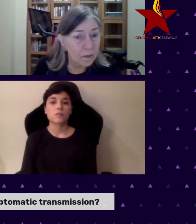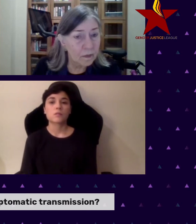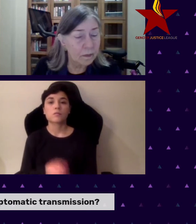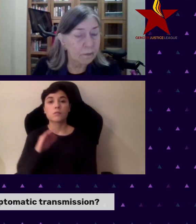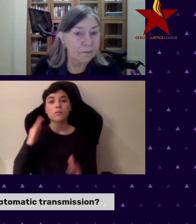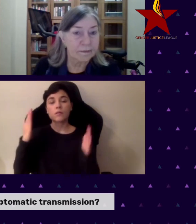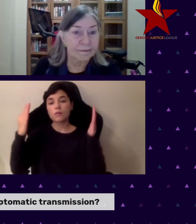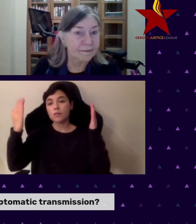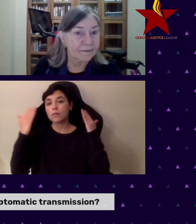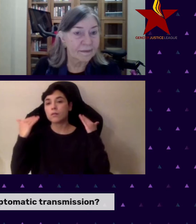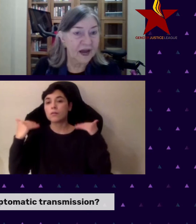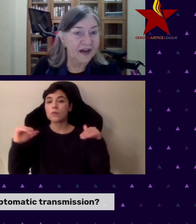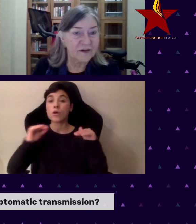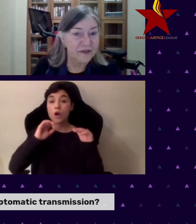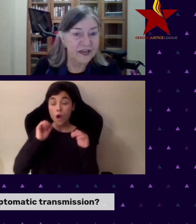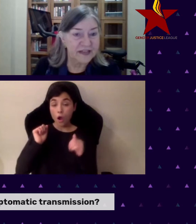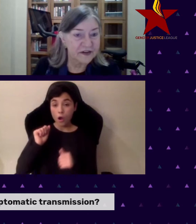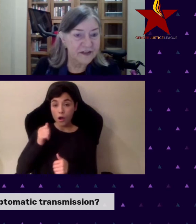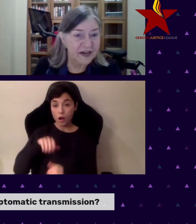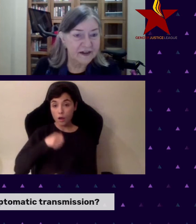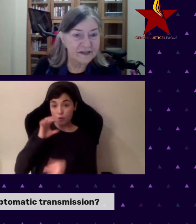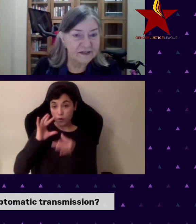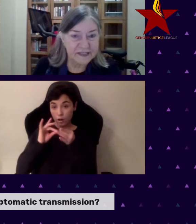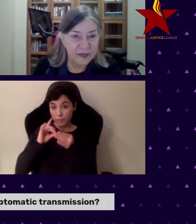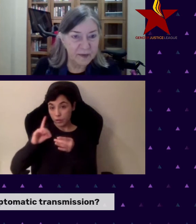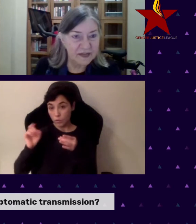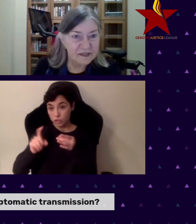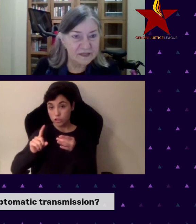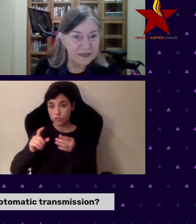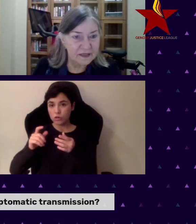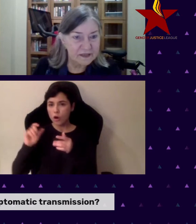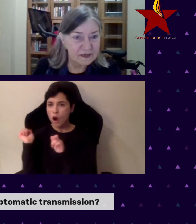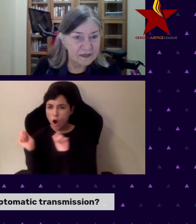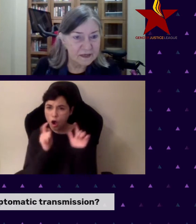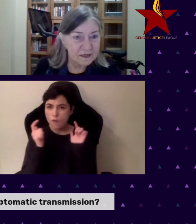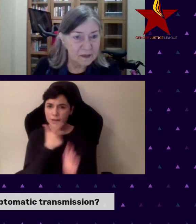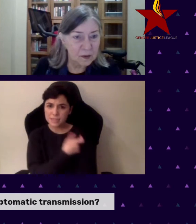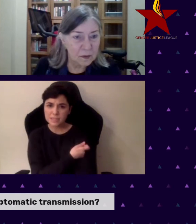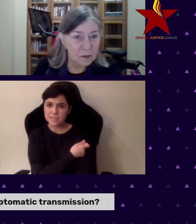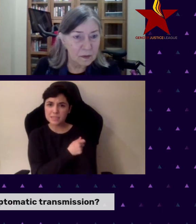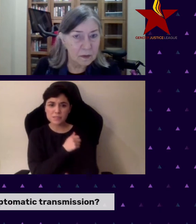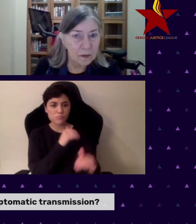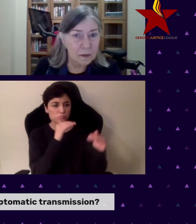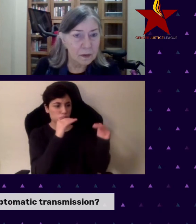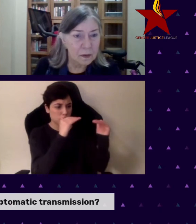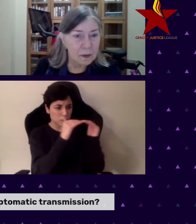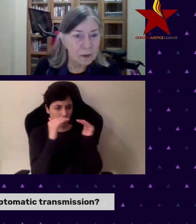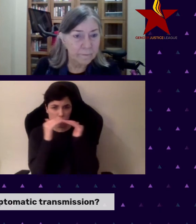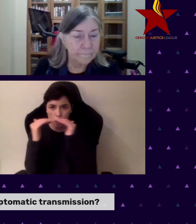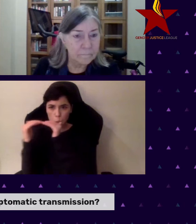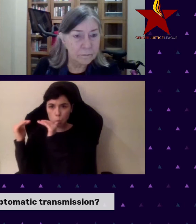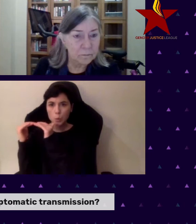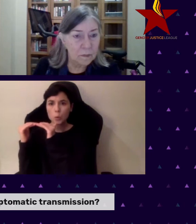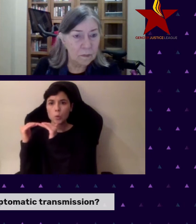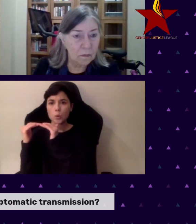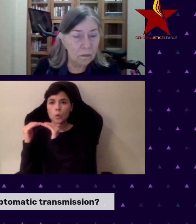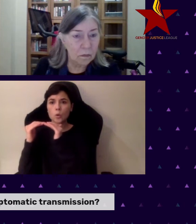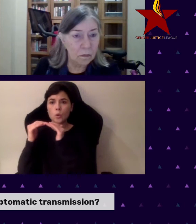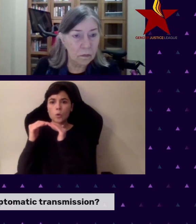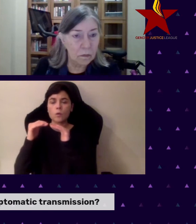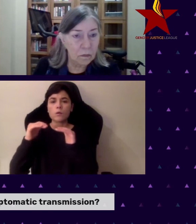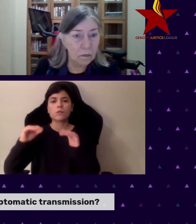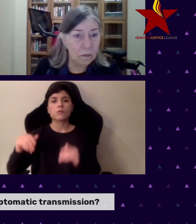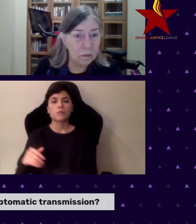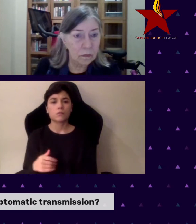asymptomatic transmission? I don't know the answer to that. Does anybody else know? I don't think we know the answer to that yet. They're